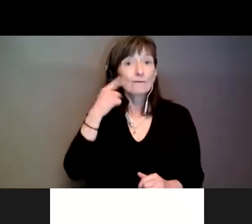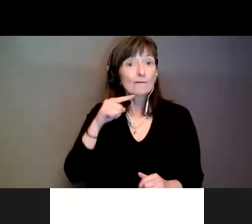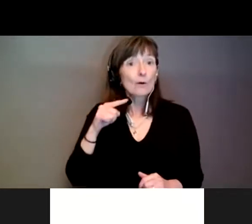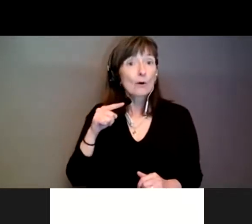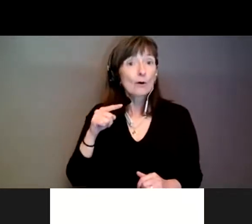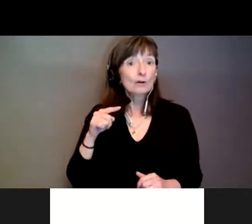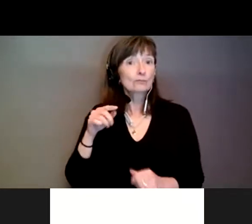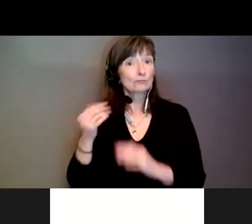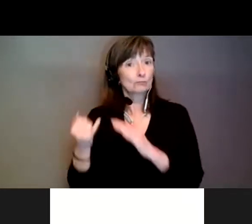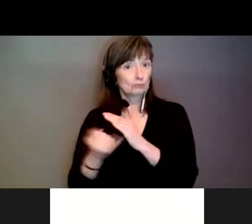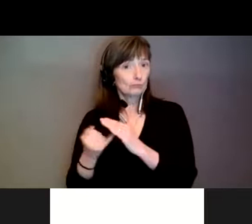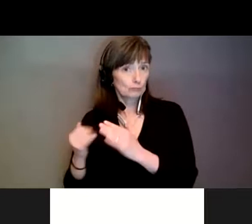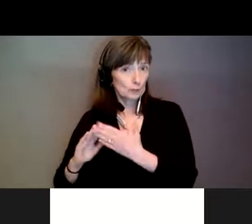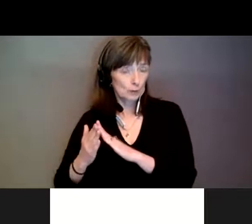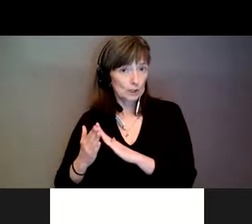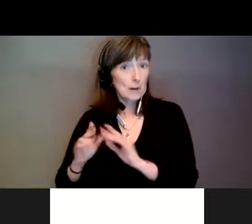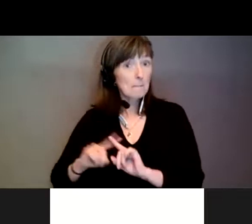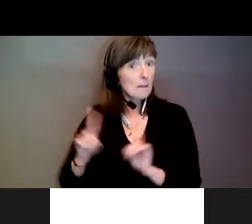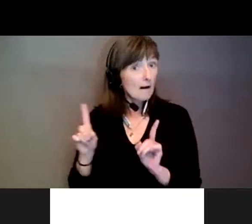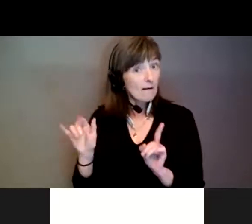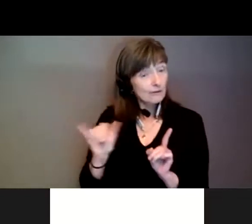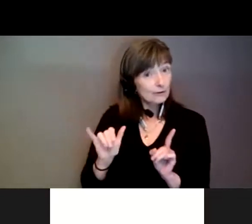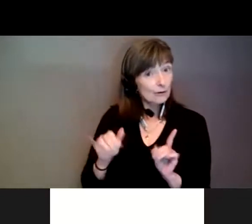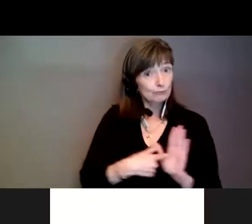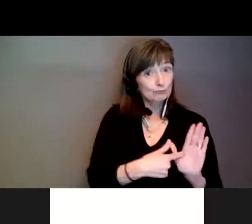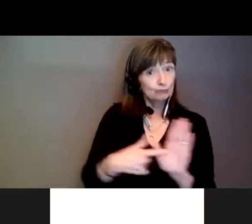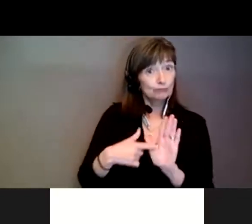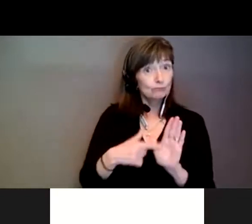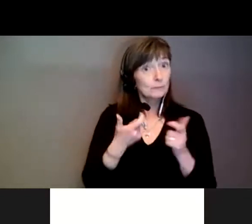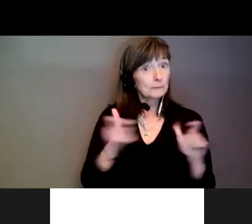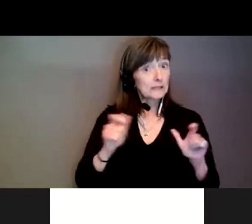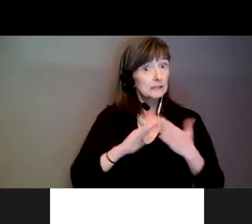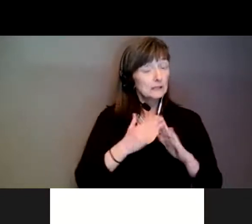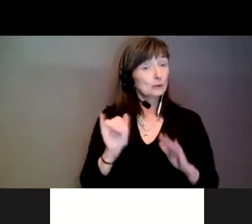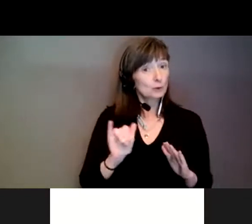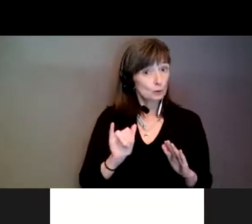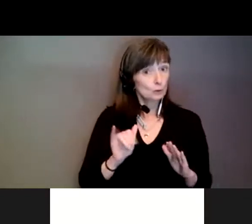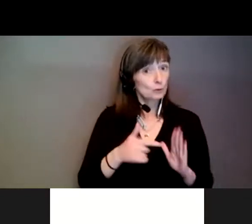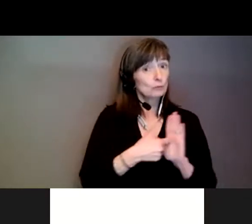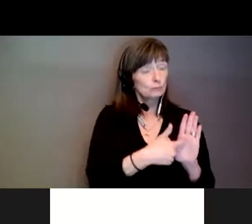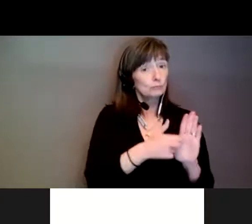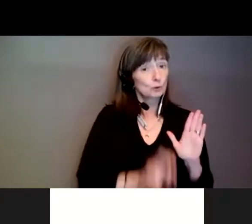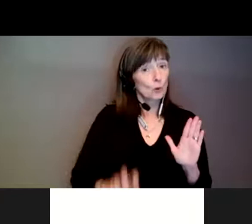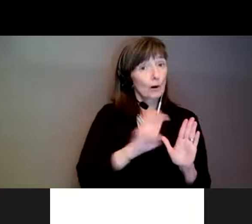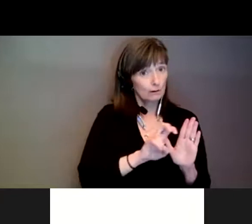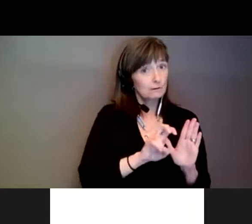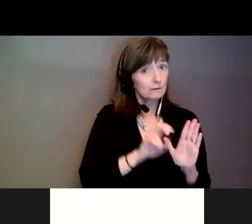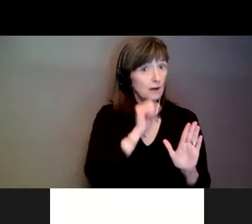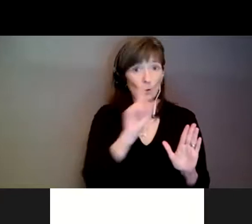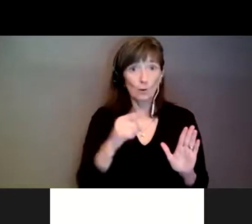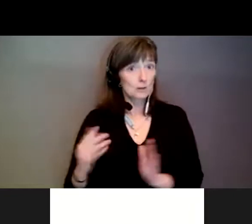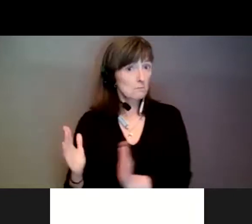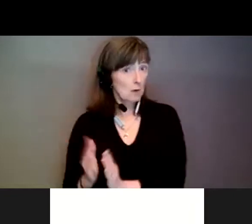has played to audiences in larger centers, and